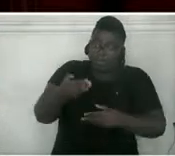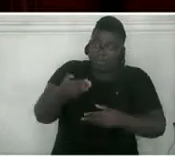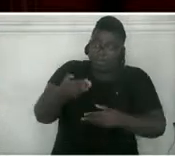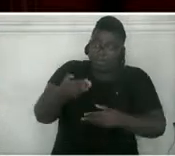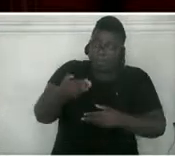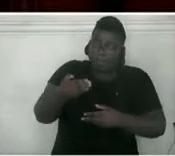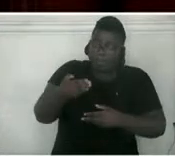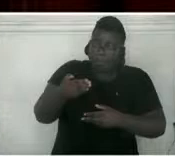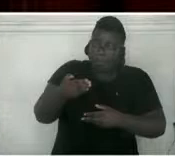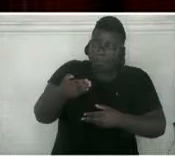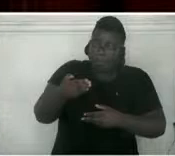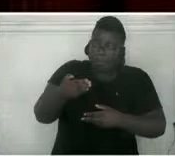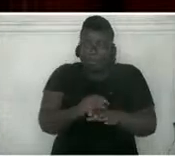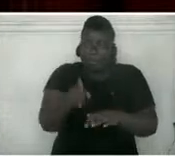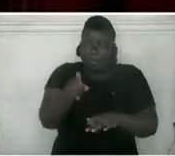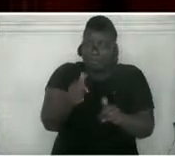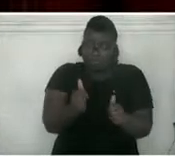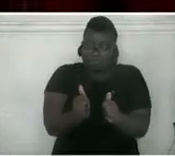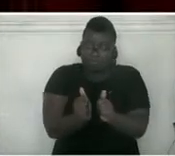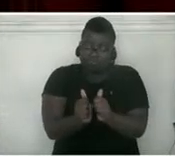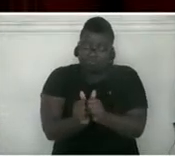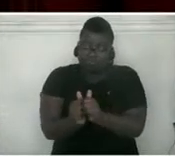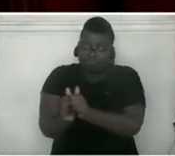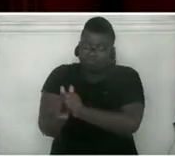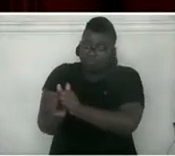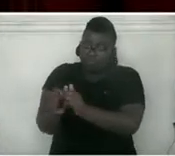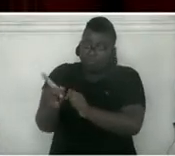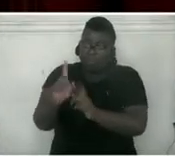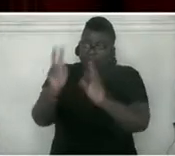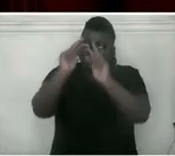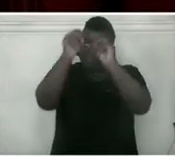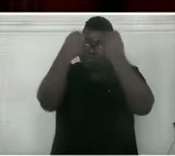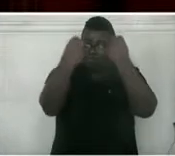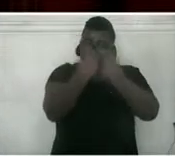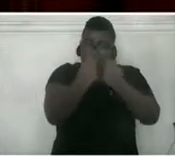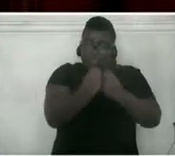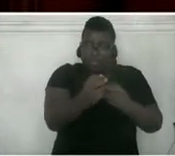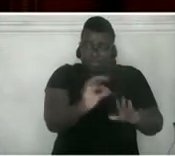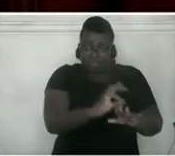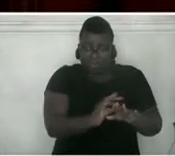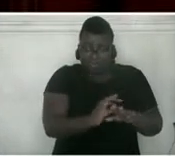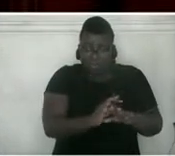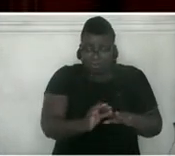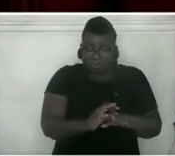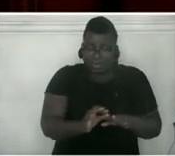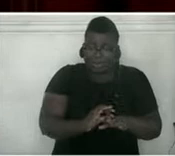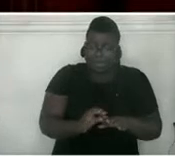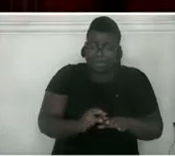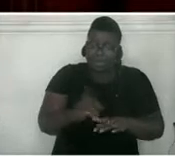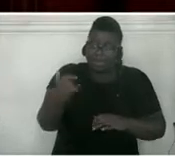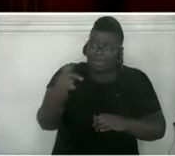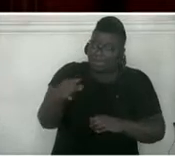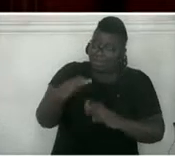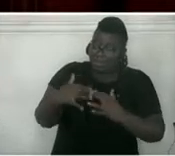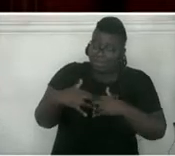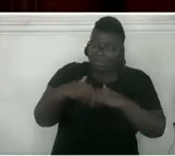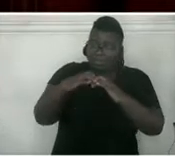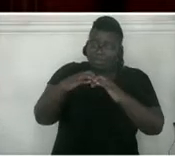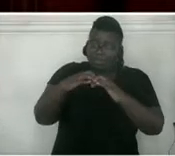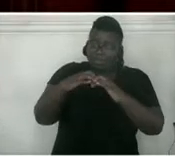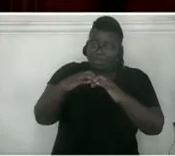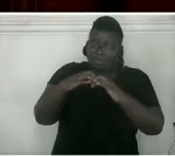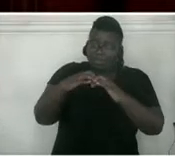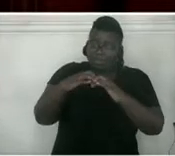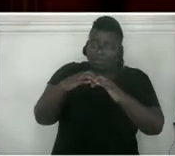is undergoing the alignment with the National Master Plan. The plan advocates for the establishment of